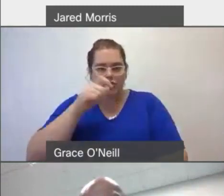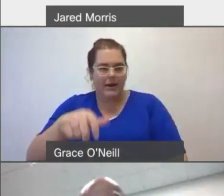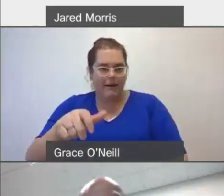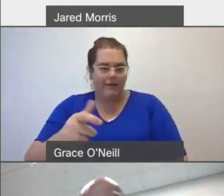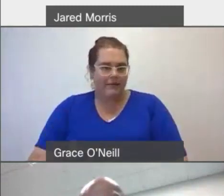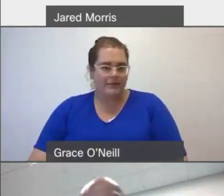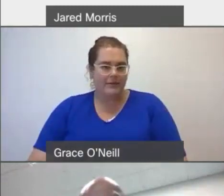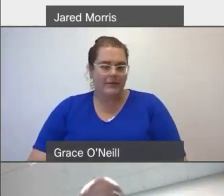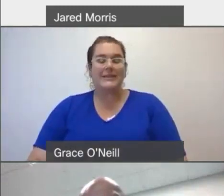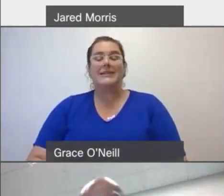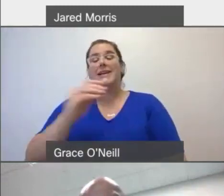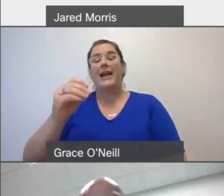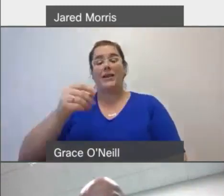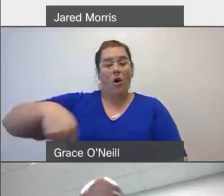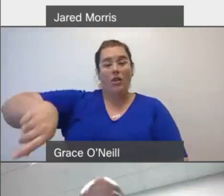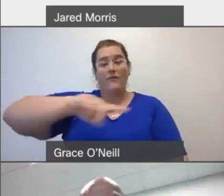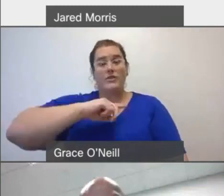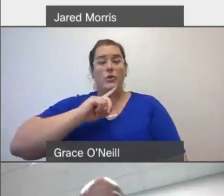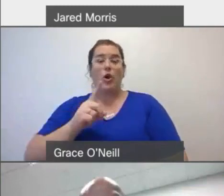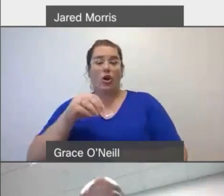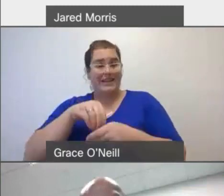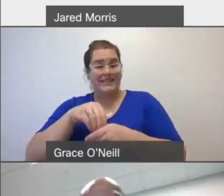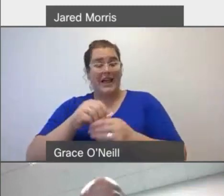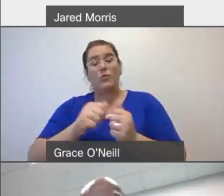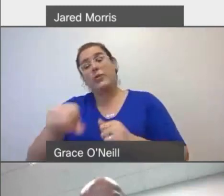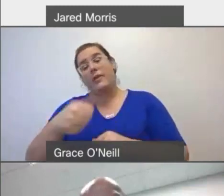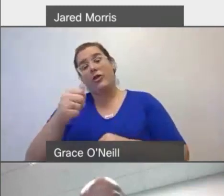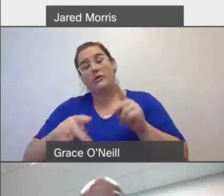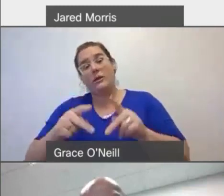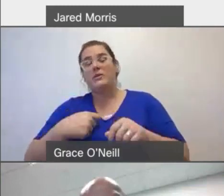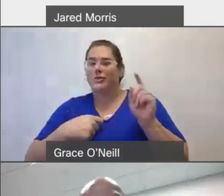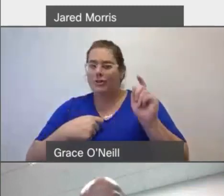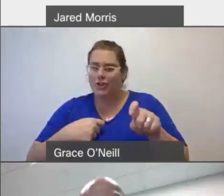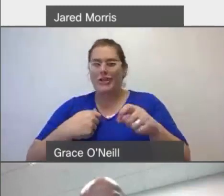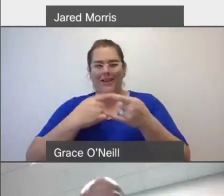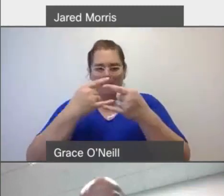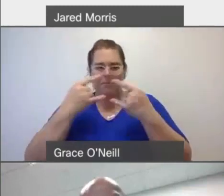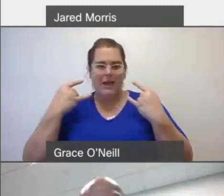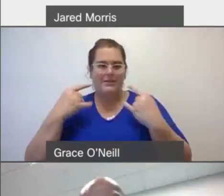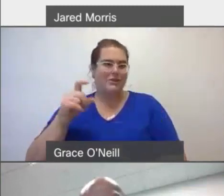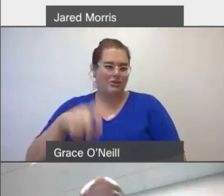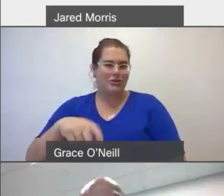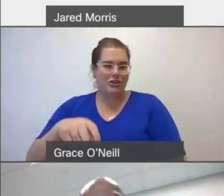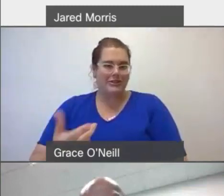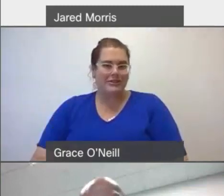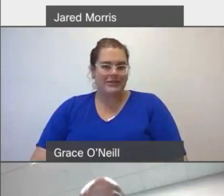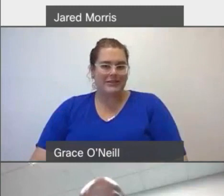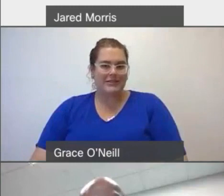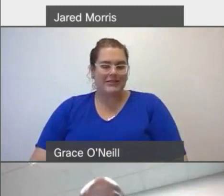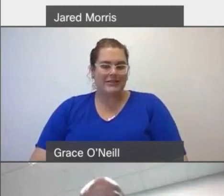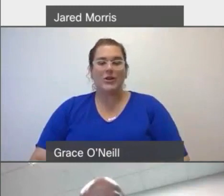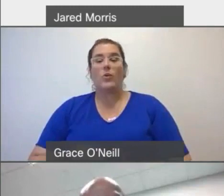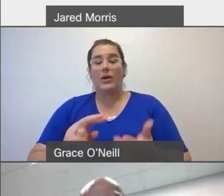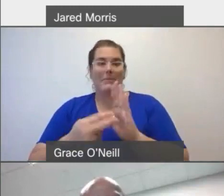are inside with other people should have a mask on. So, therefore you kind of draw the line there that